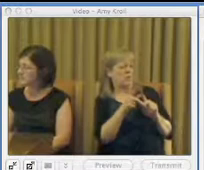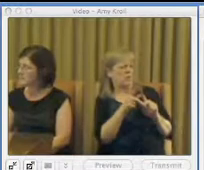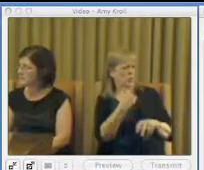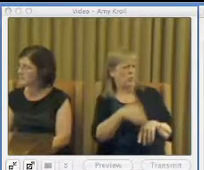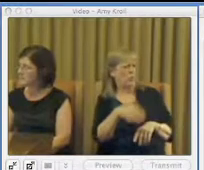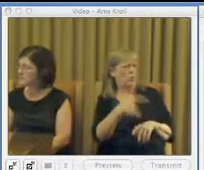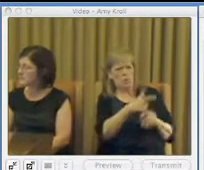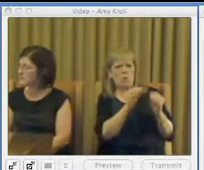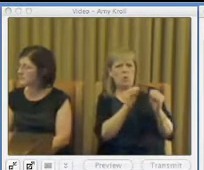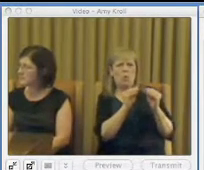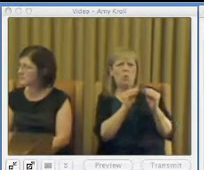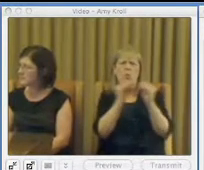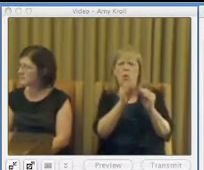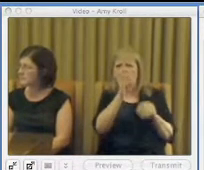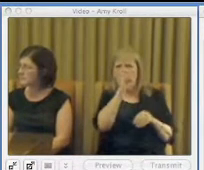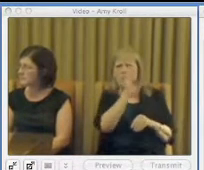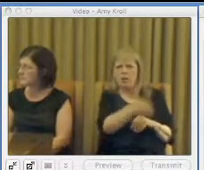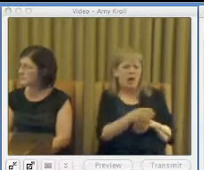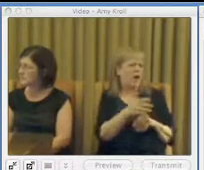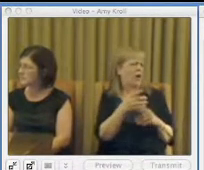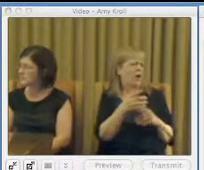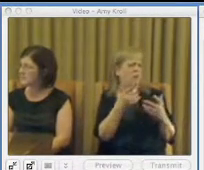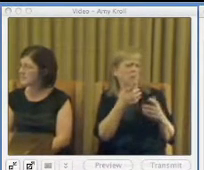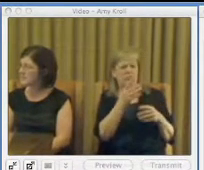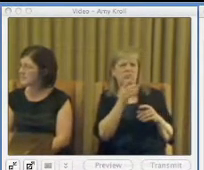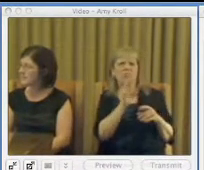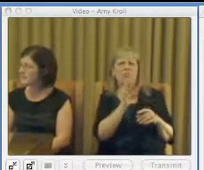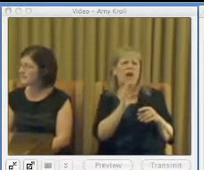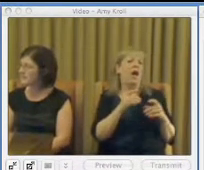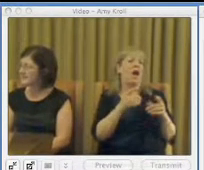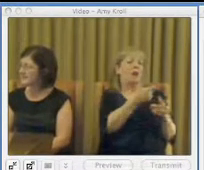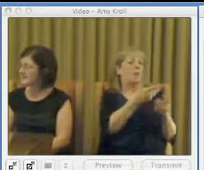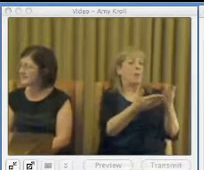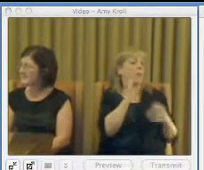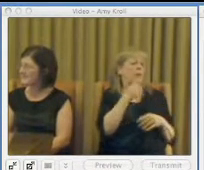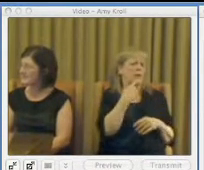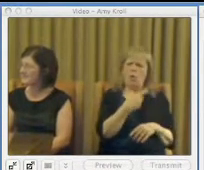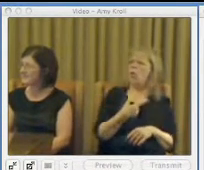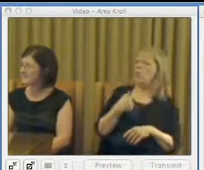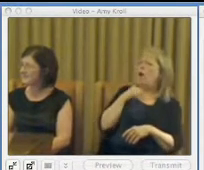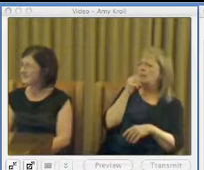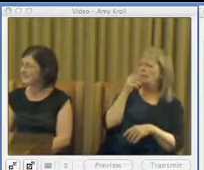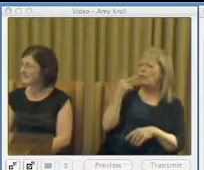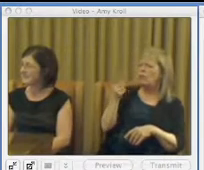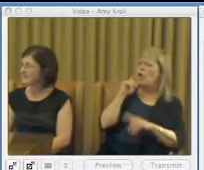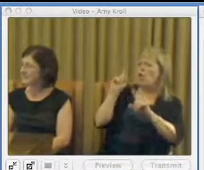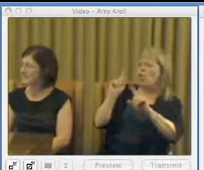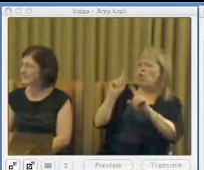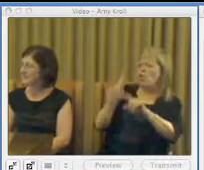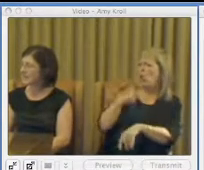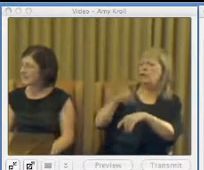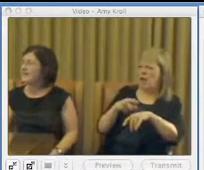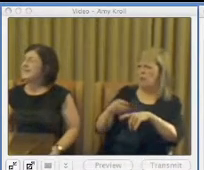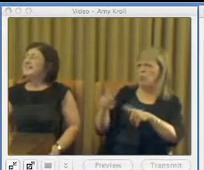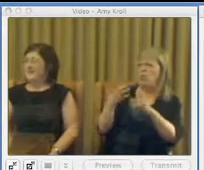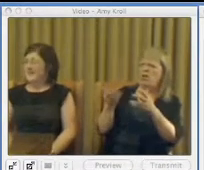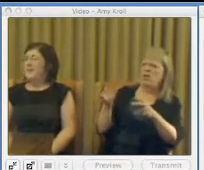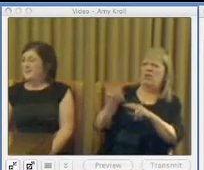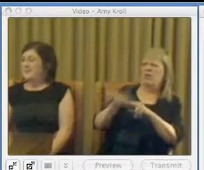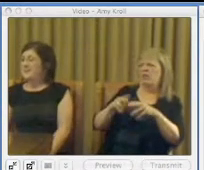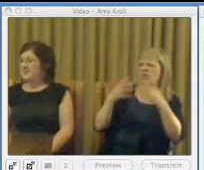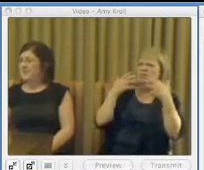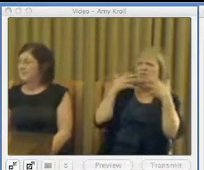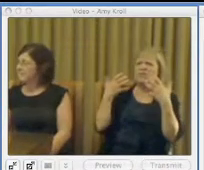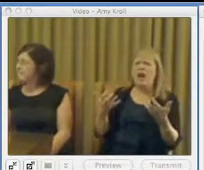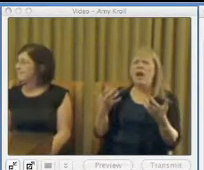and so may say to person B, wow, I haven't seen you for a long time, you sure got fat. And so how far do we go